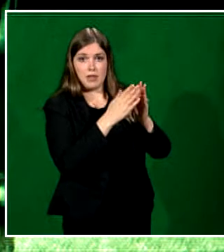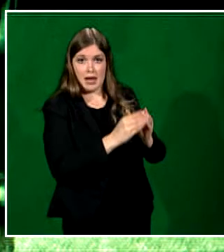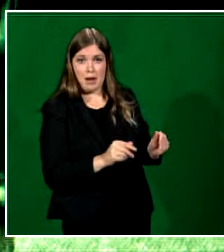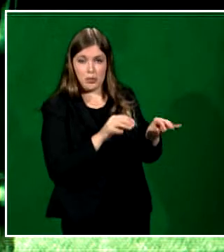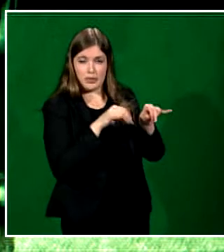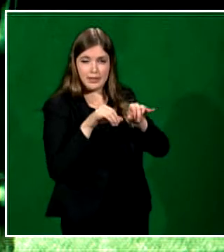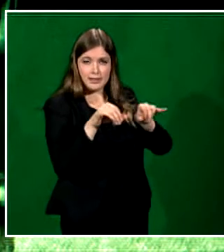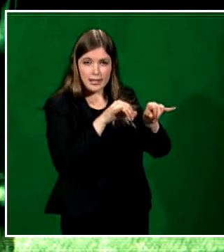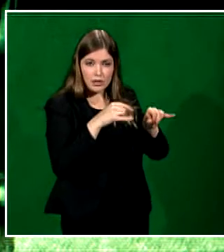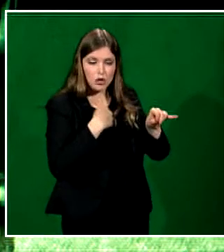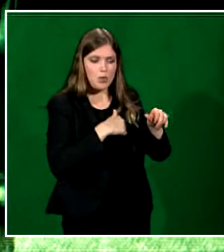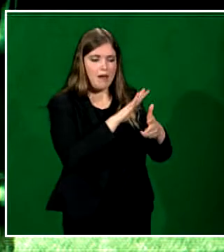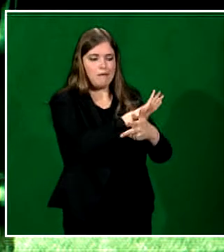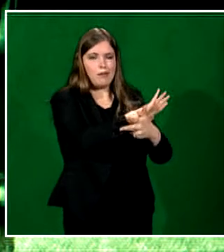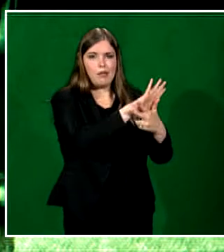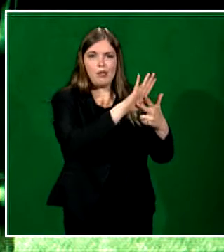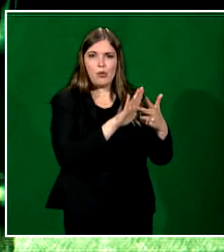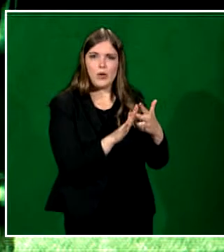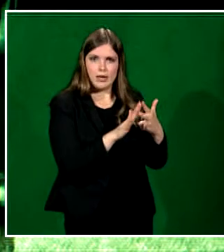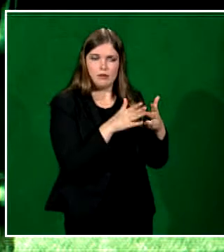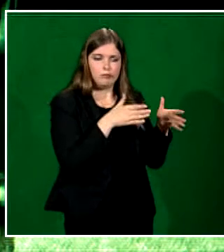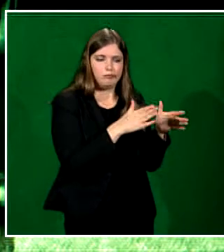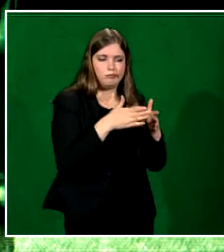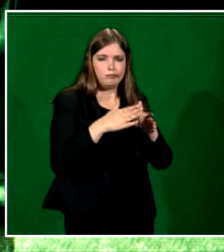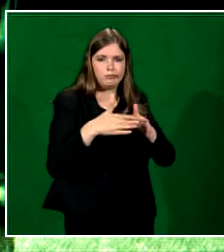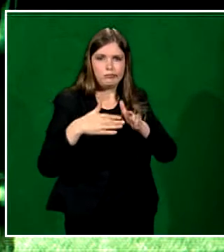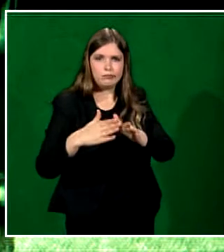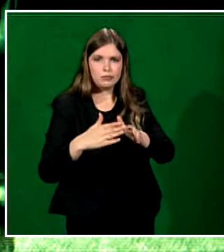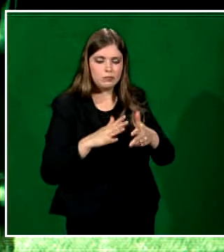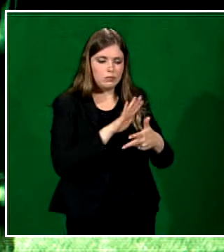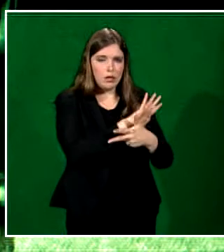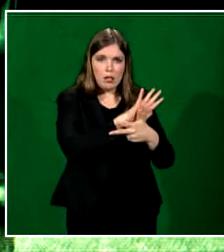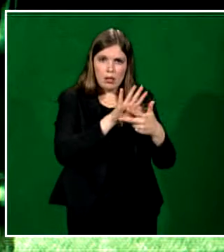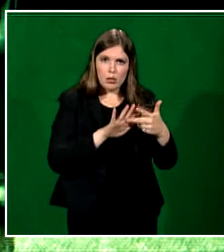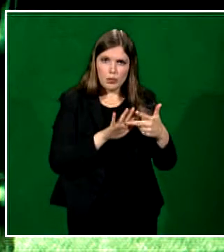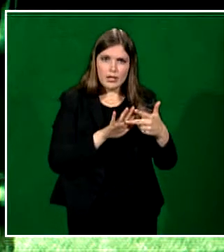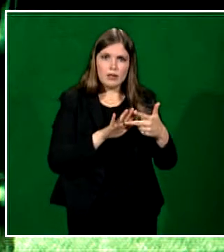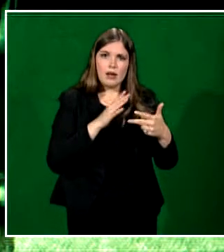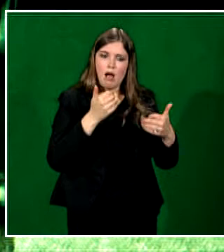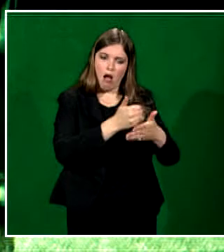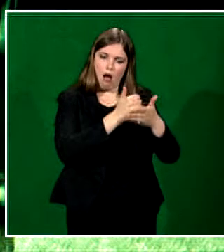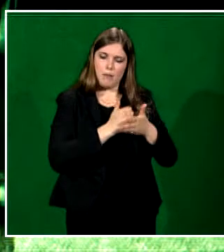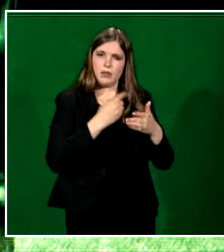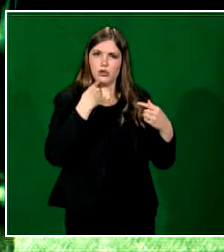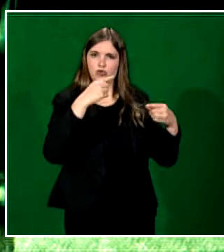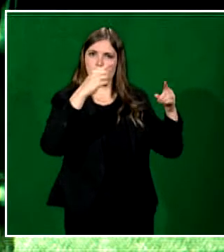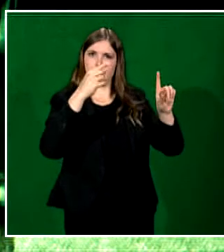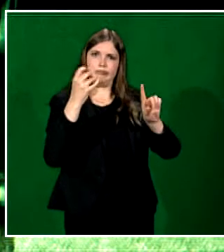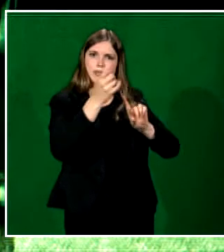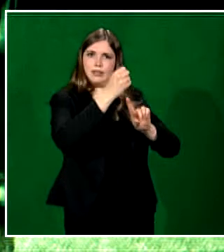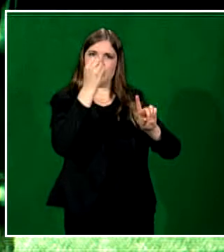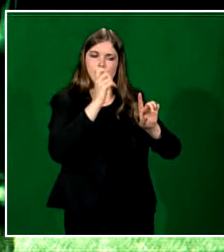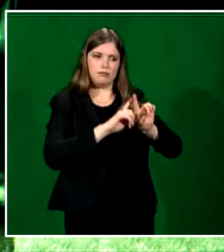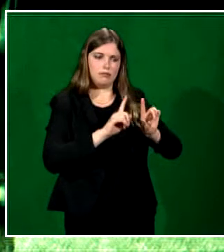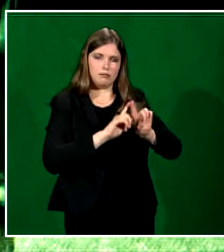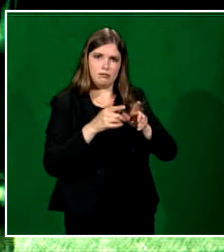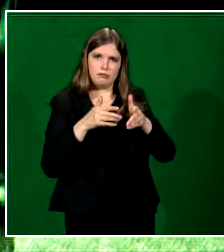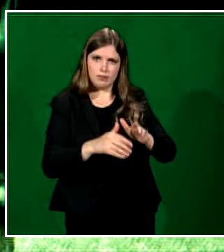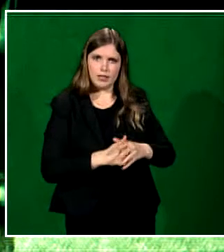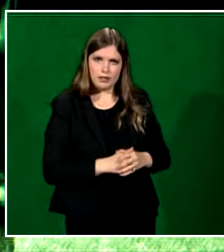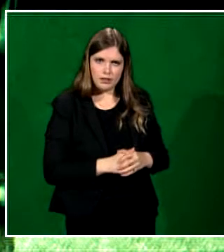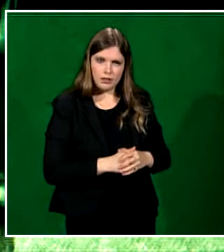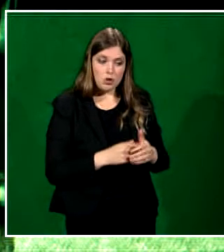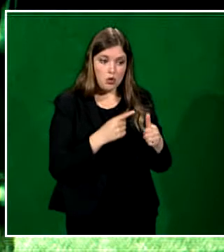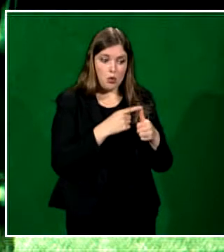3 different methods, because different methods will help us achieve different composting results. So we want to see from those methods